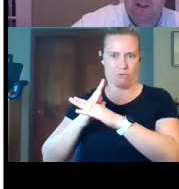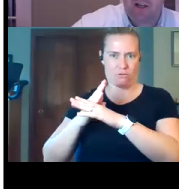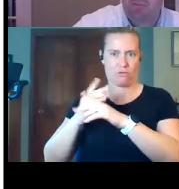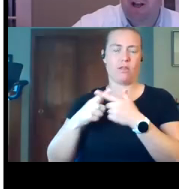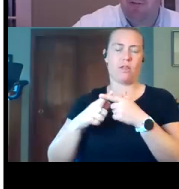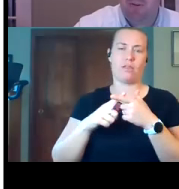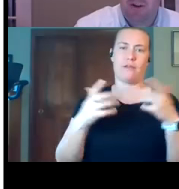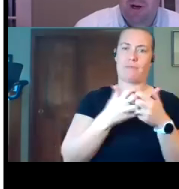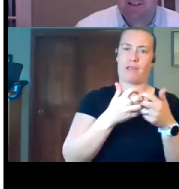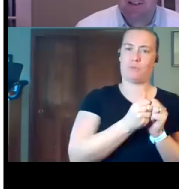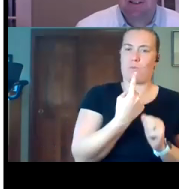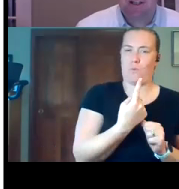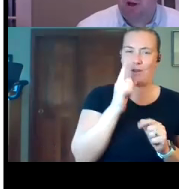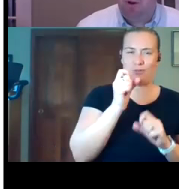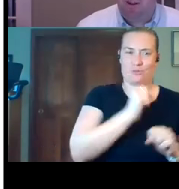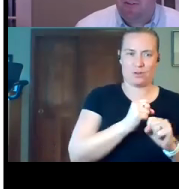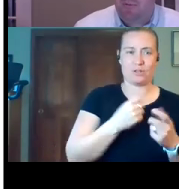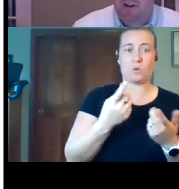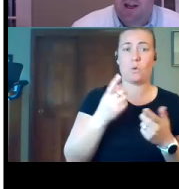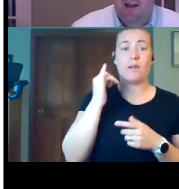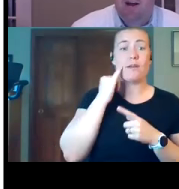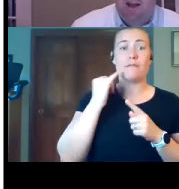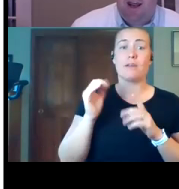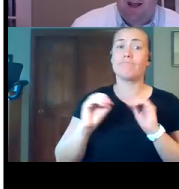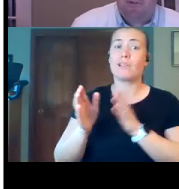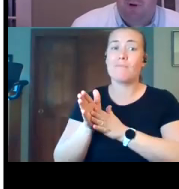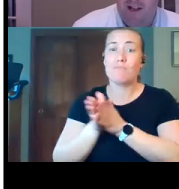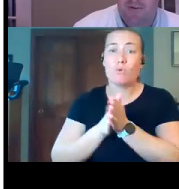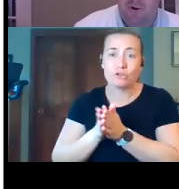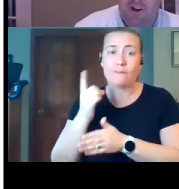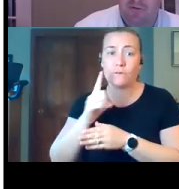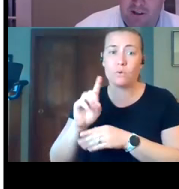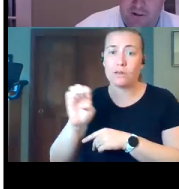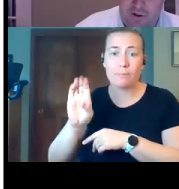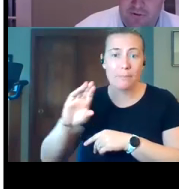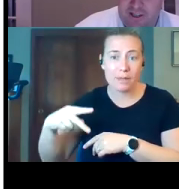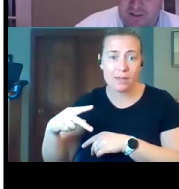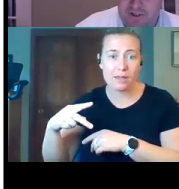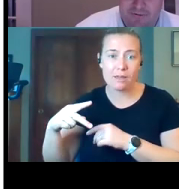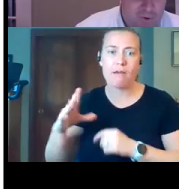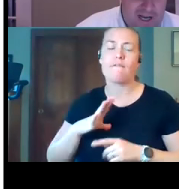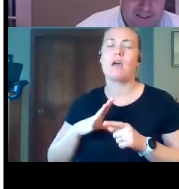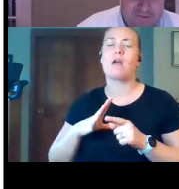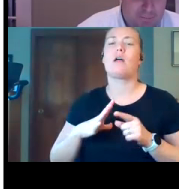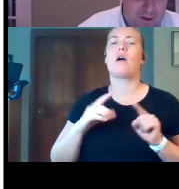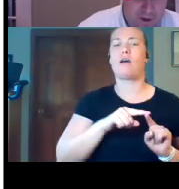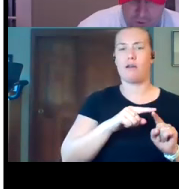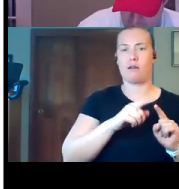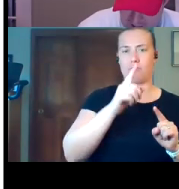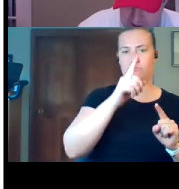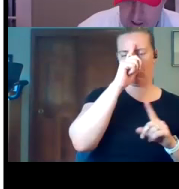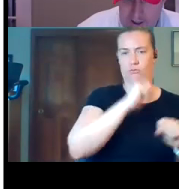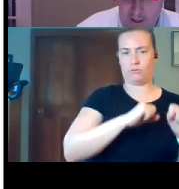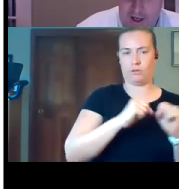to implement evidence-based practices, it might be that something like enhanced rates for delivering a specific practice might be